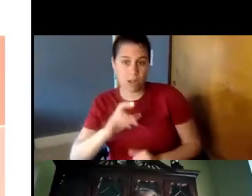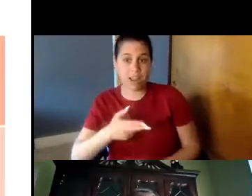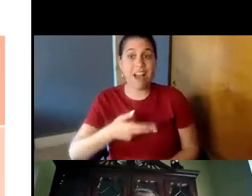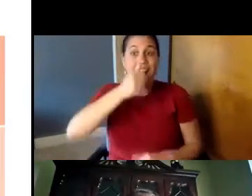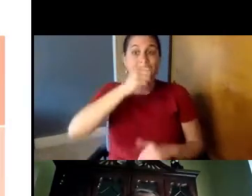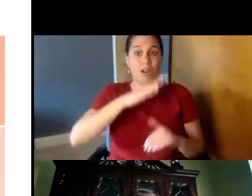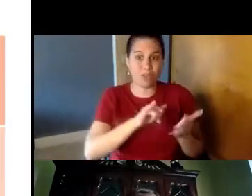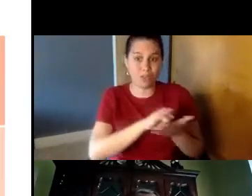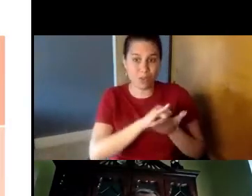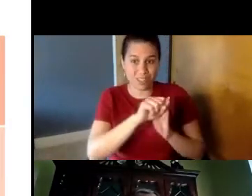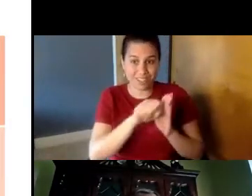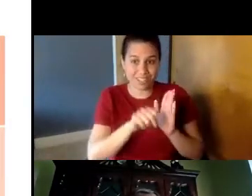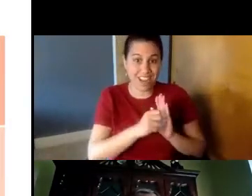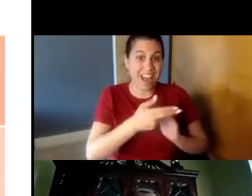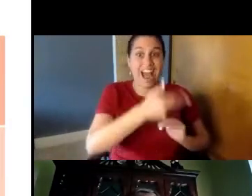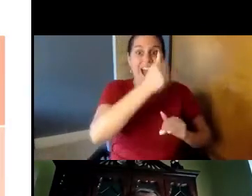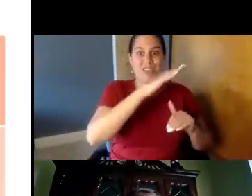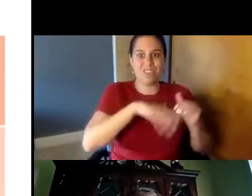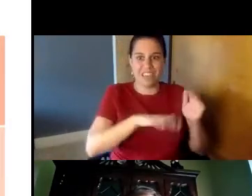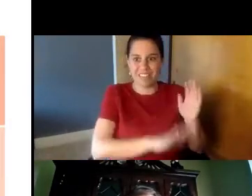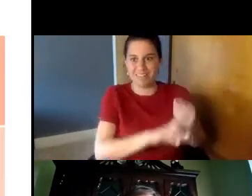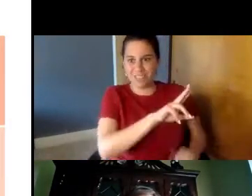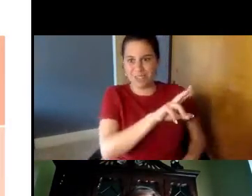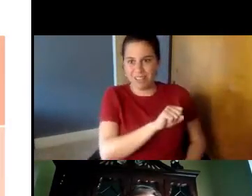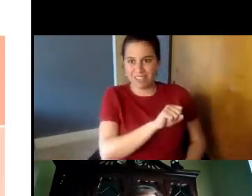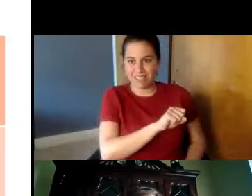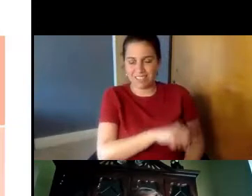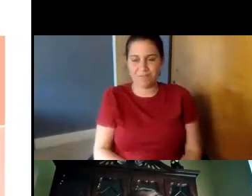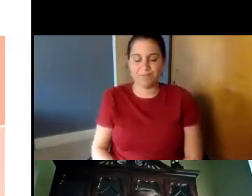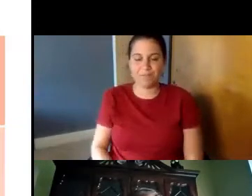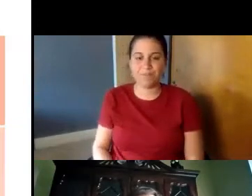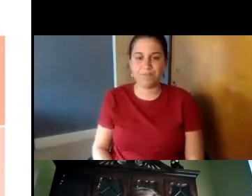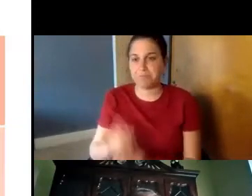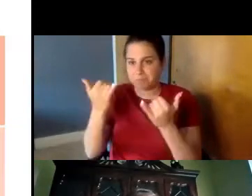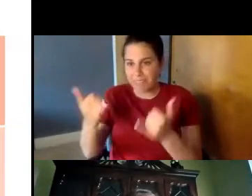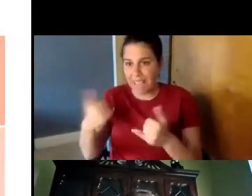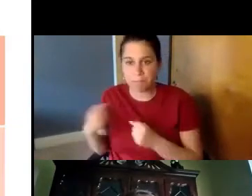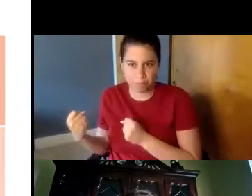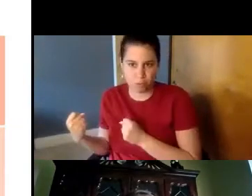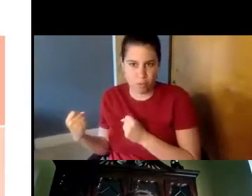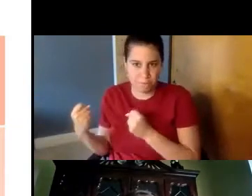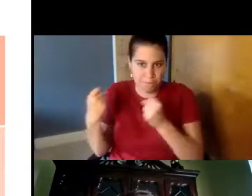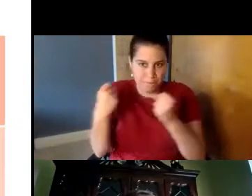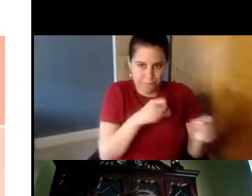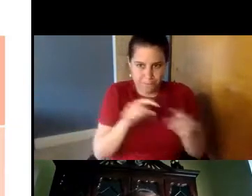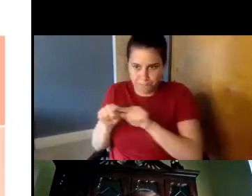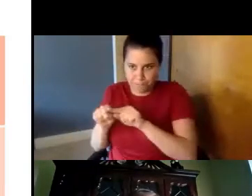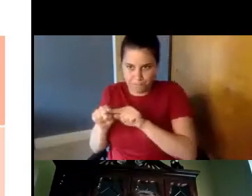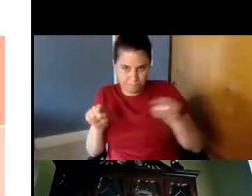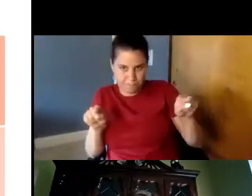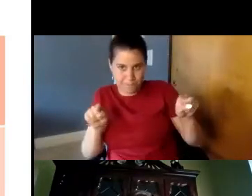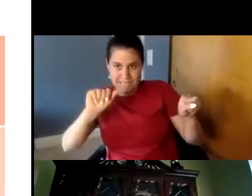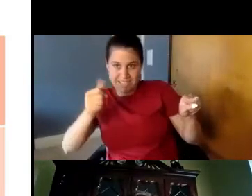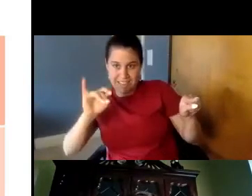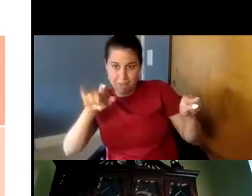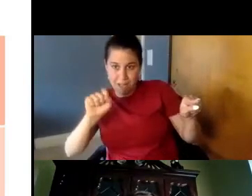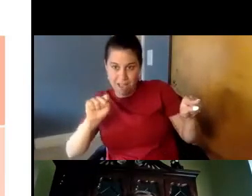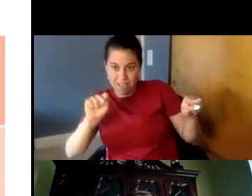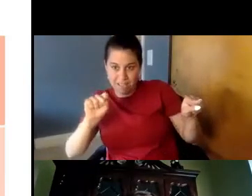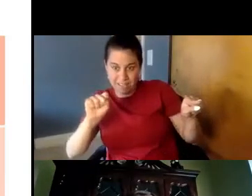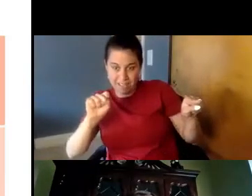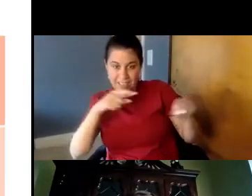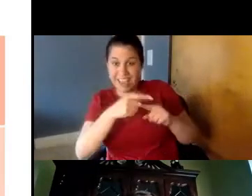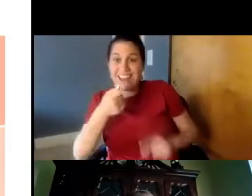State, and higher than the rest of the country. If you drive 10 miles away to the Arnett Branch Library in the